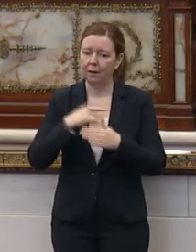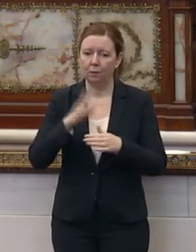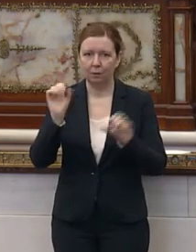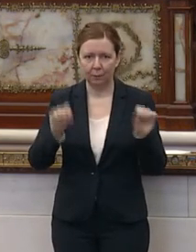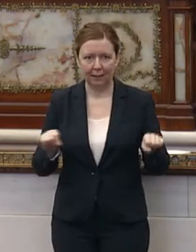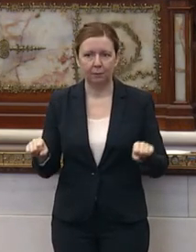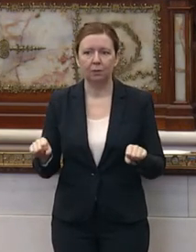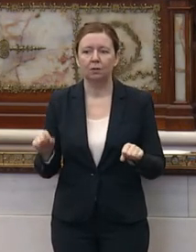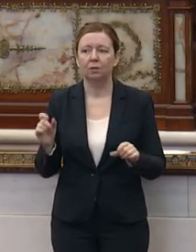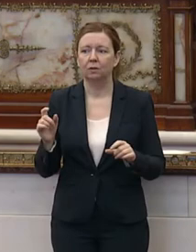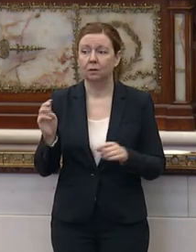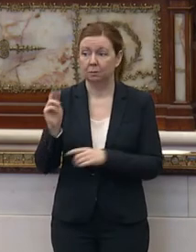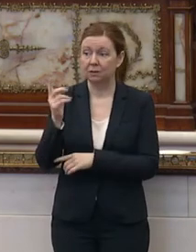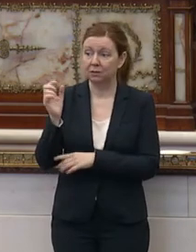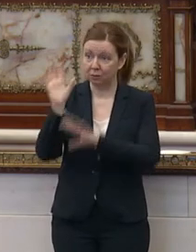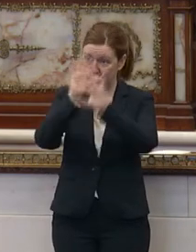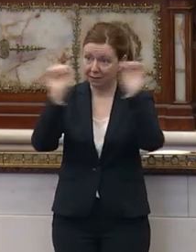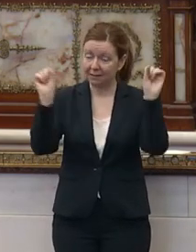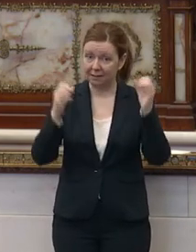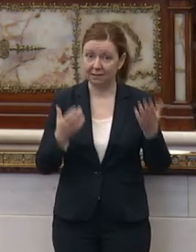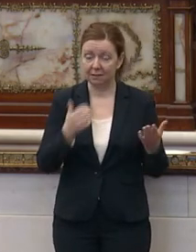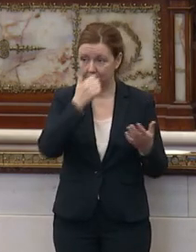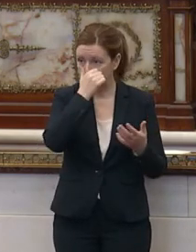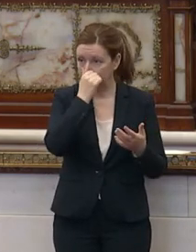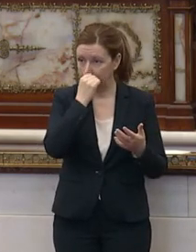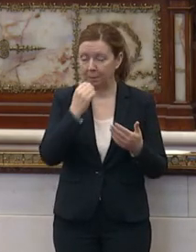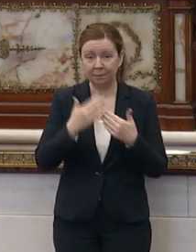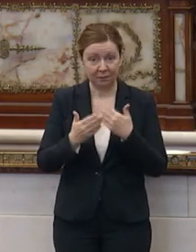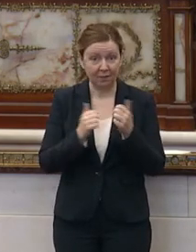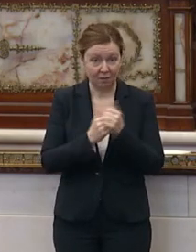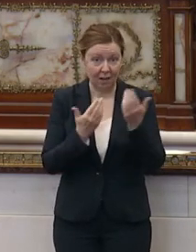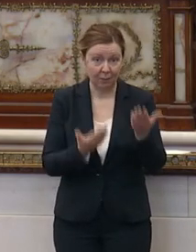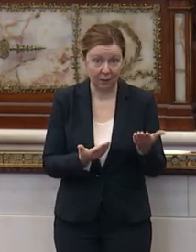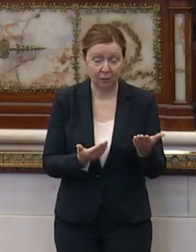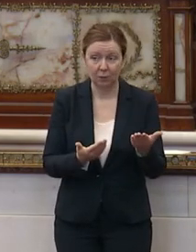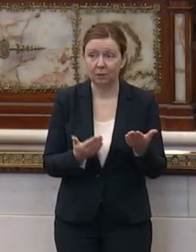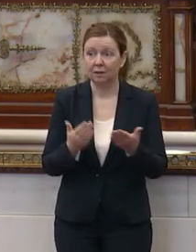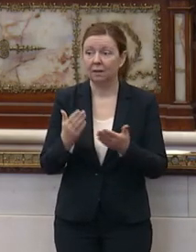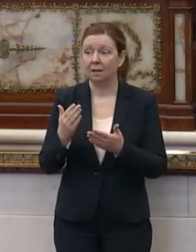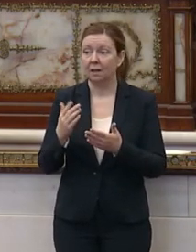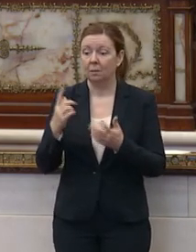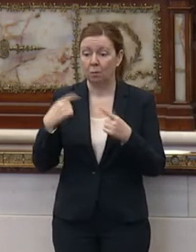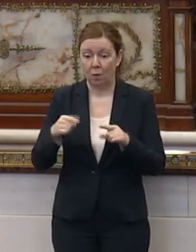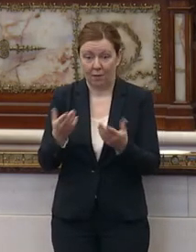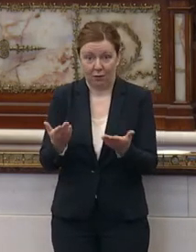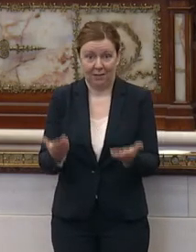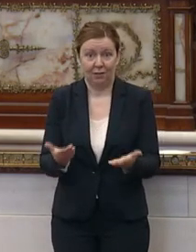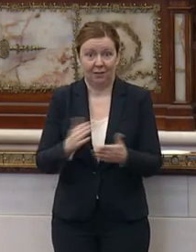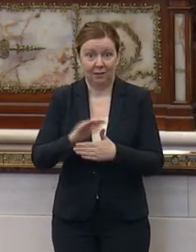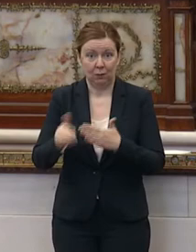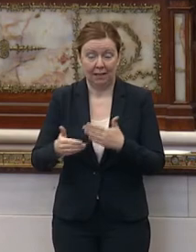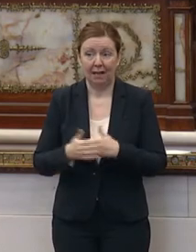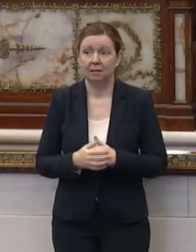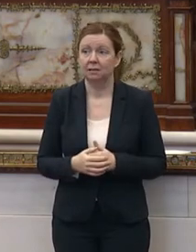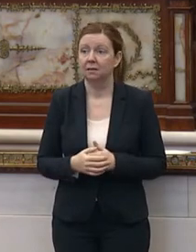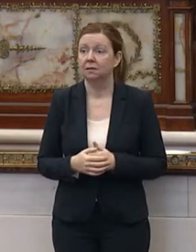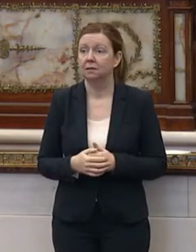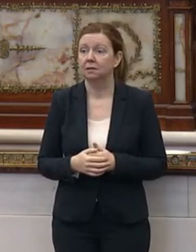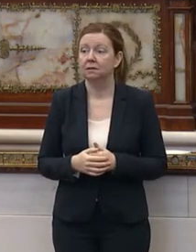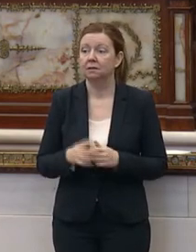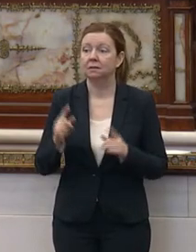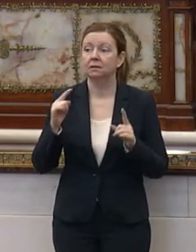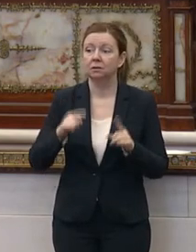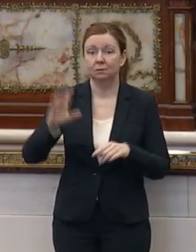will be able, Mr. President, following you sometime while they're here this weekend,